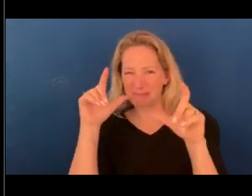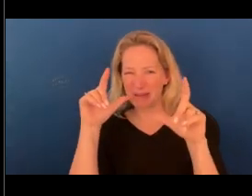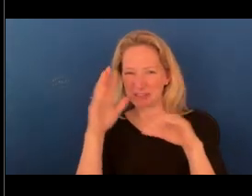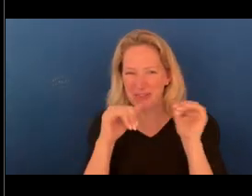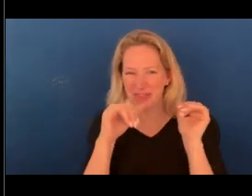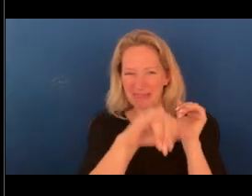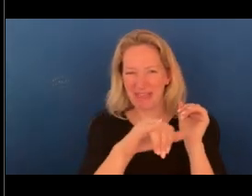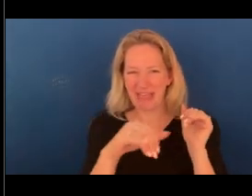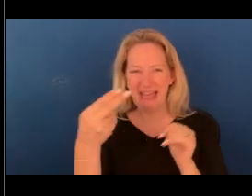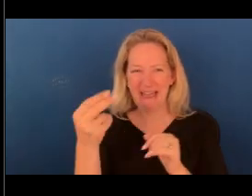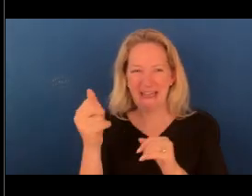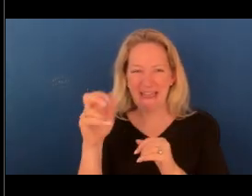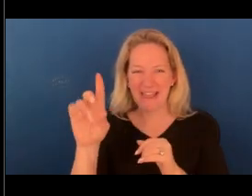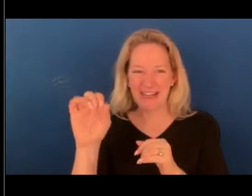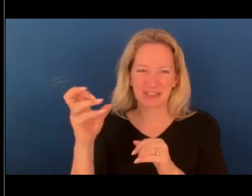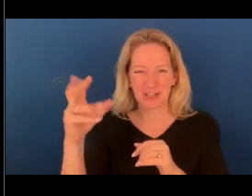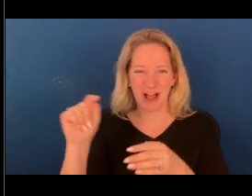do better.